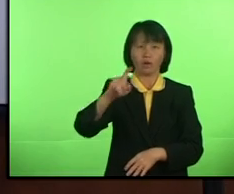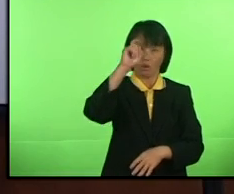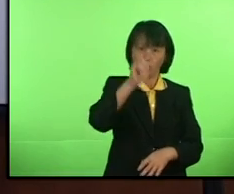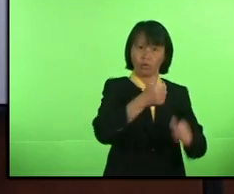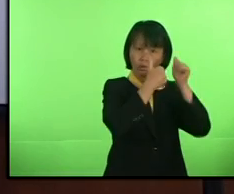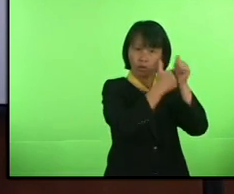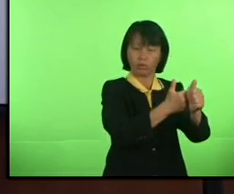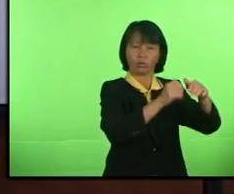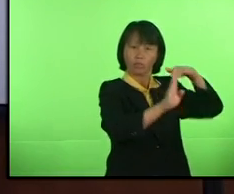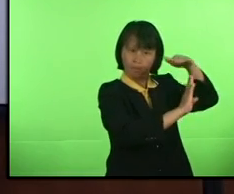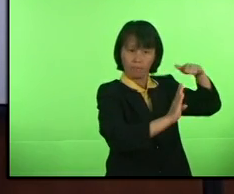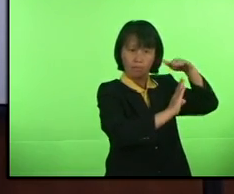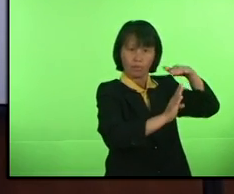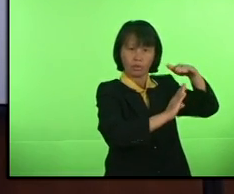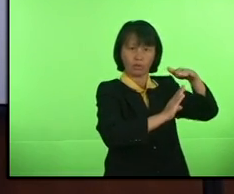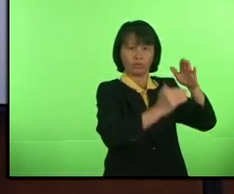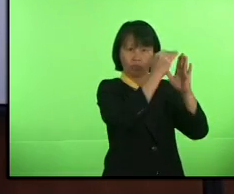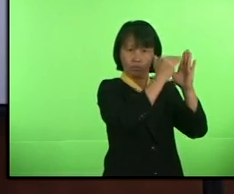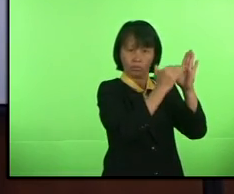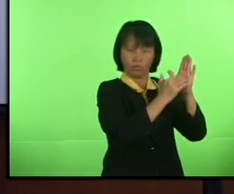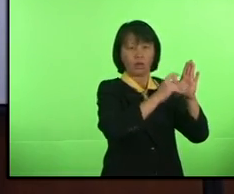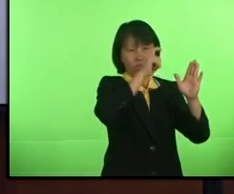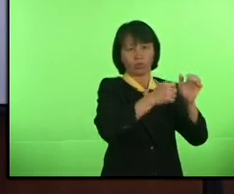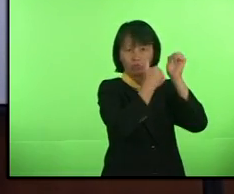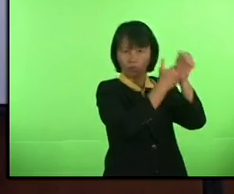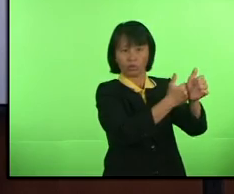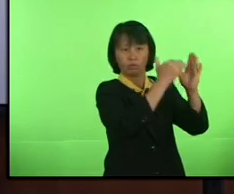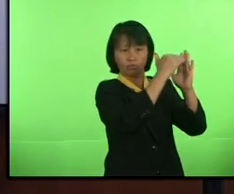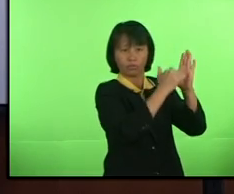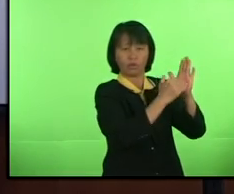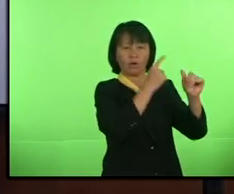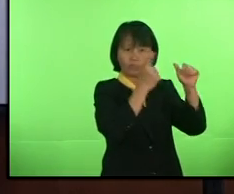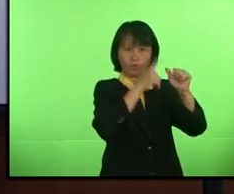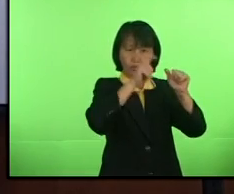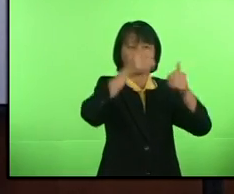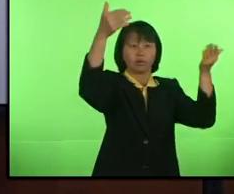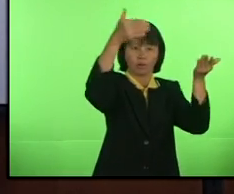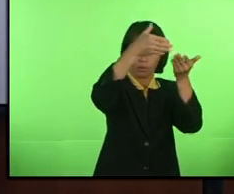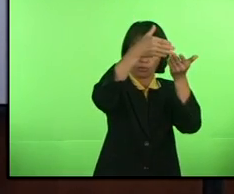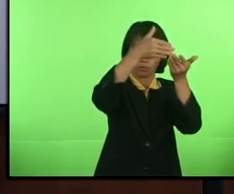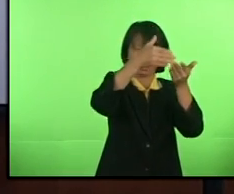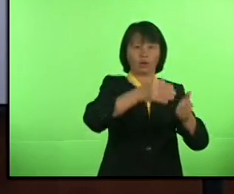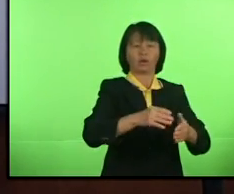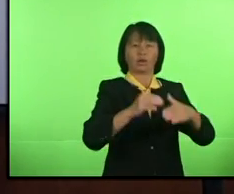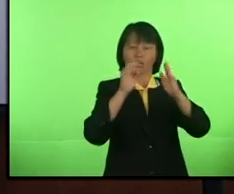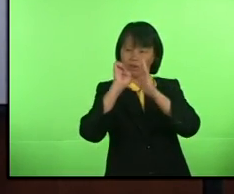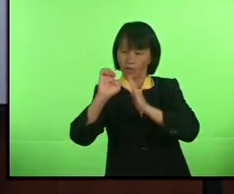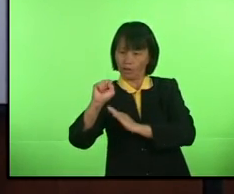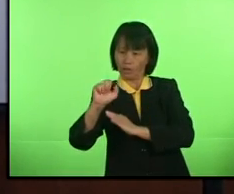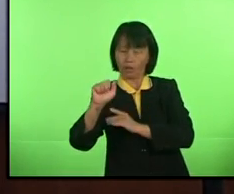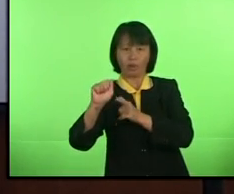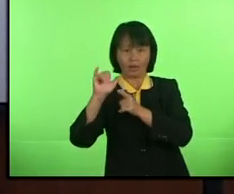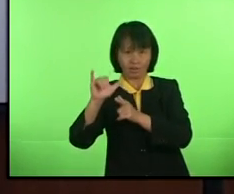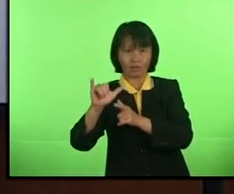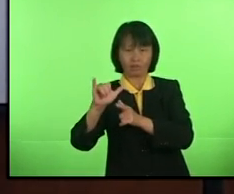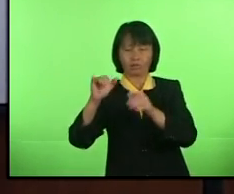the basic essay outline. You have to have an introduction. Your essay should have an introduction.